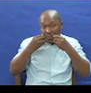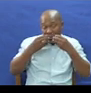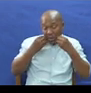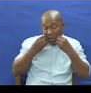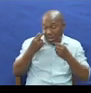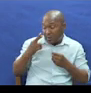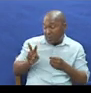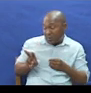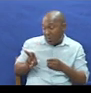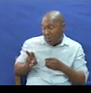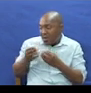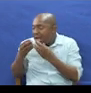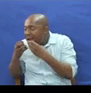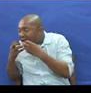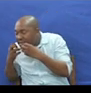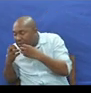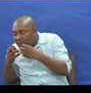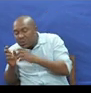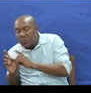his direction.